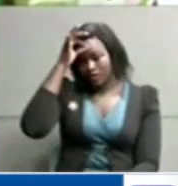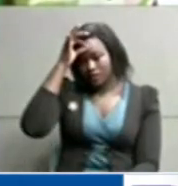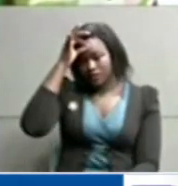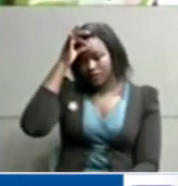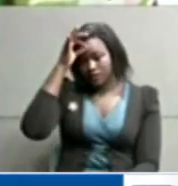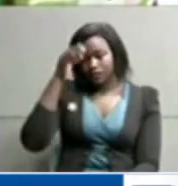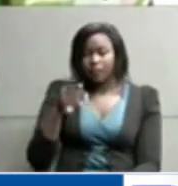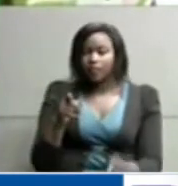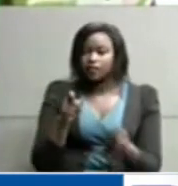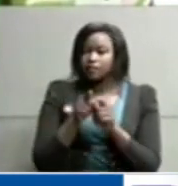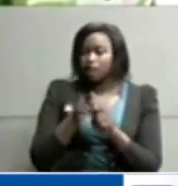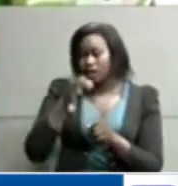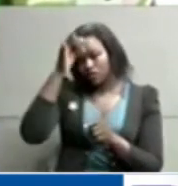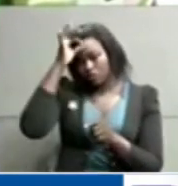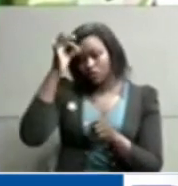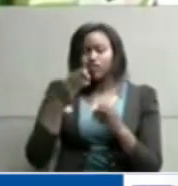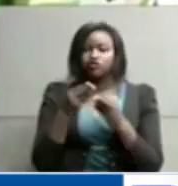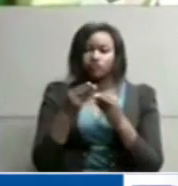ignorance.